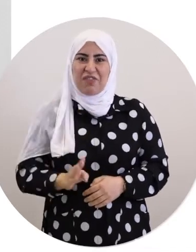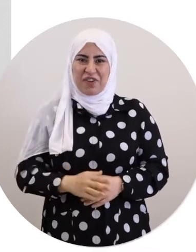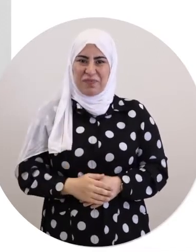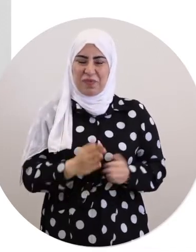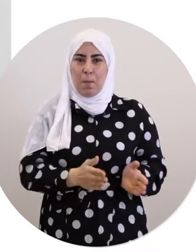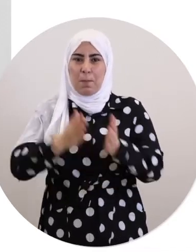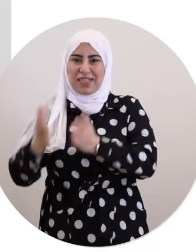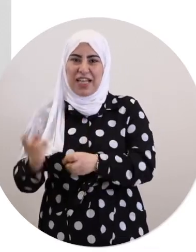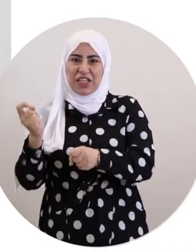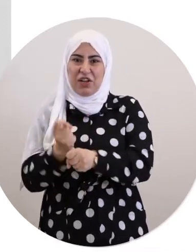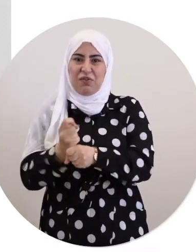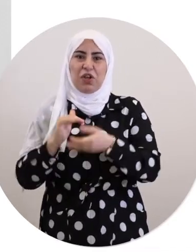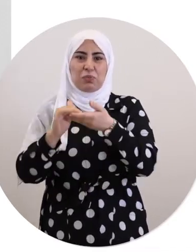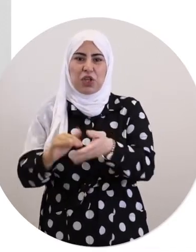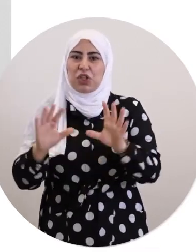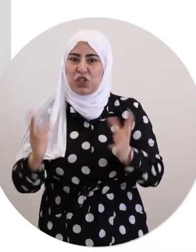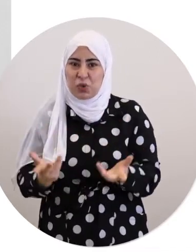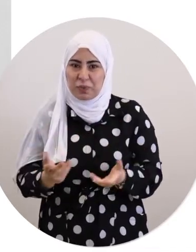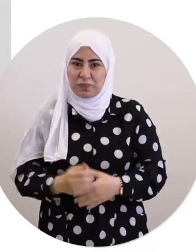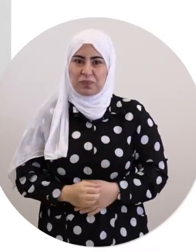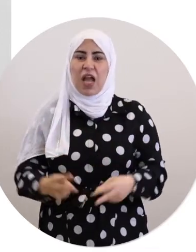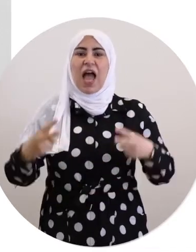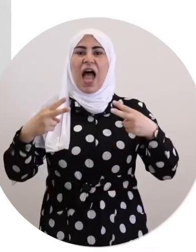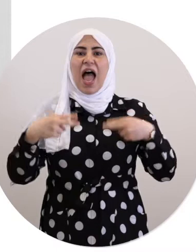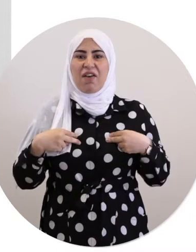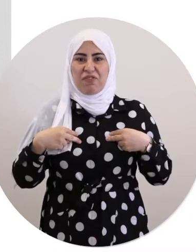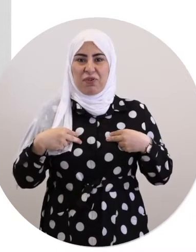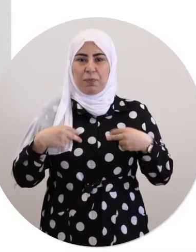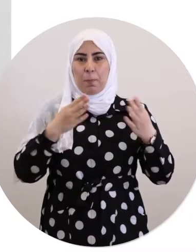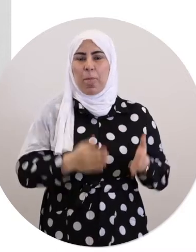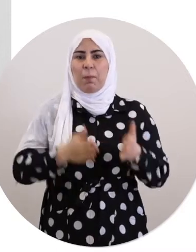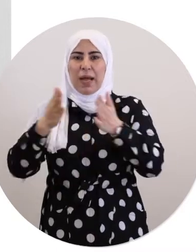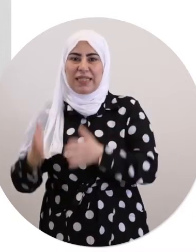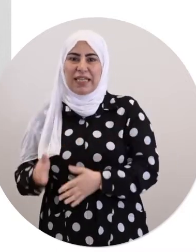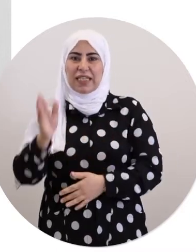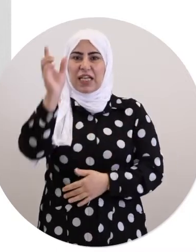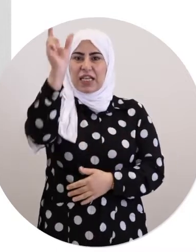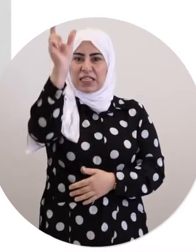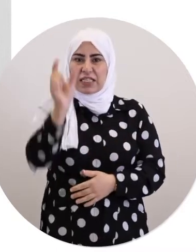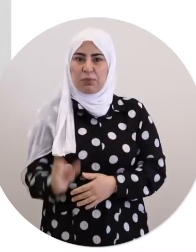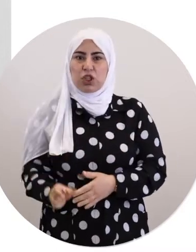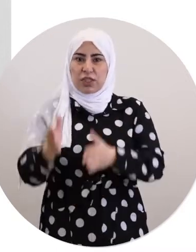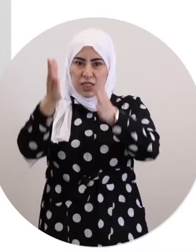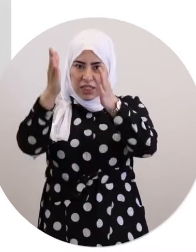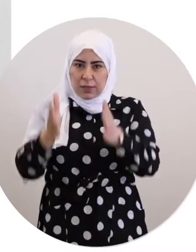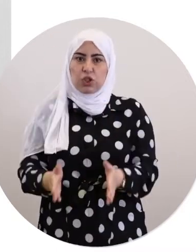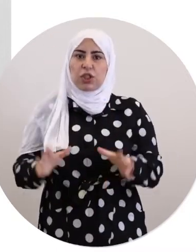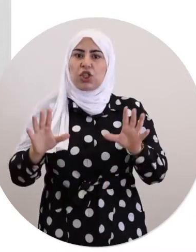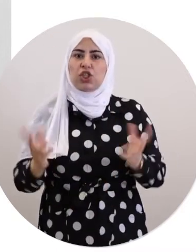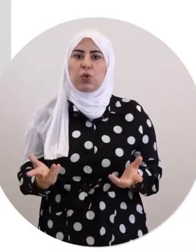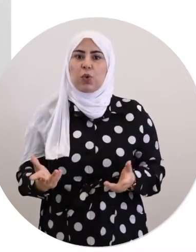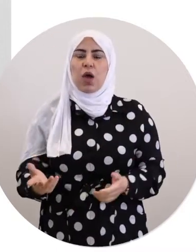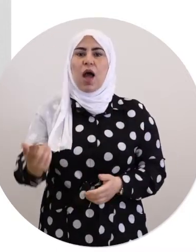it. Never, and then we're going to add our auxiliary. Where is it? Or our modal. Have. Never, have. And then what do we